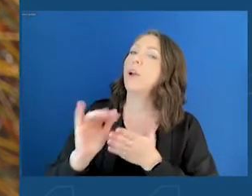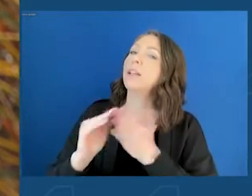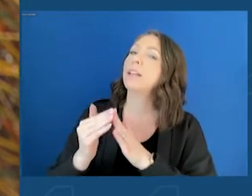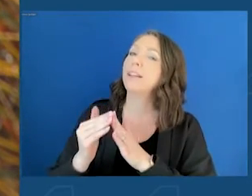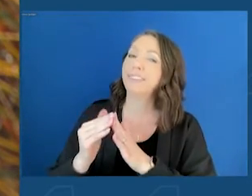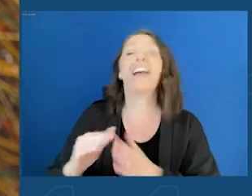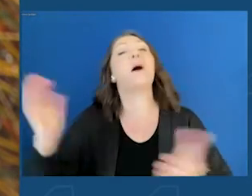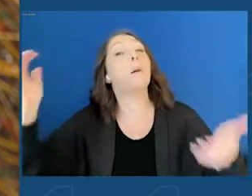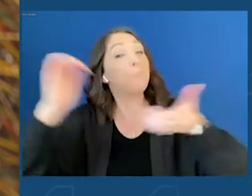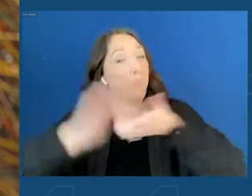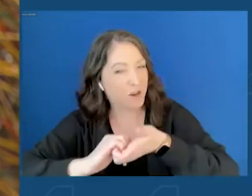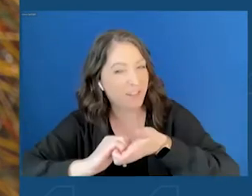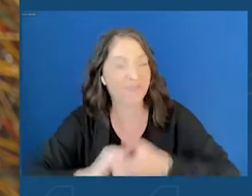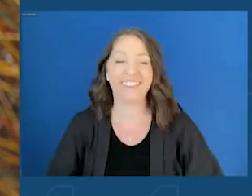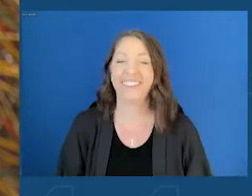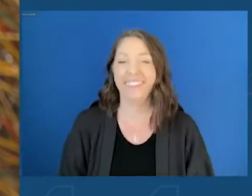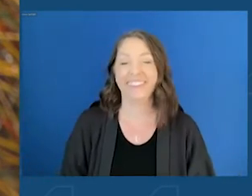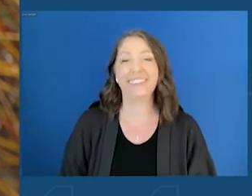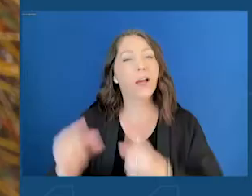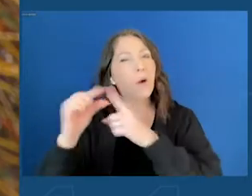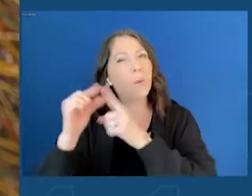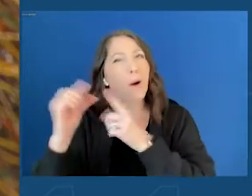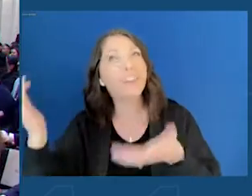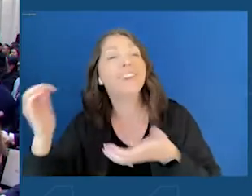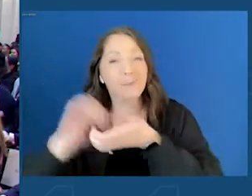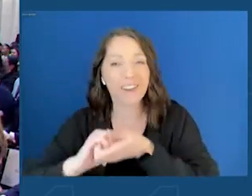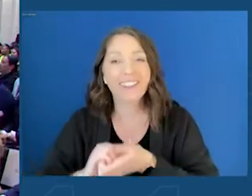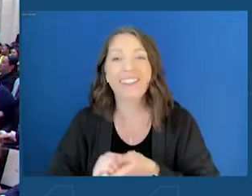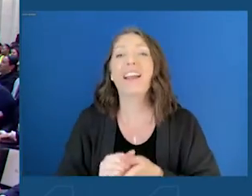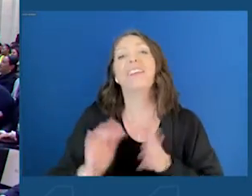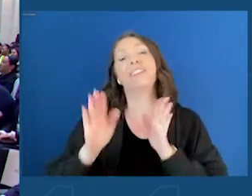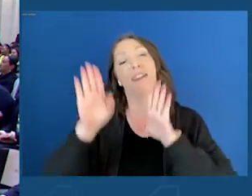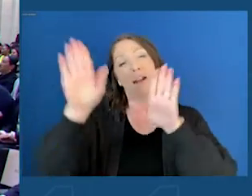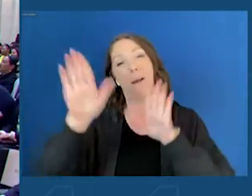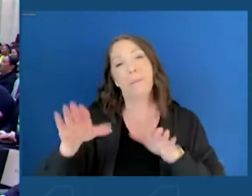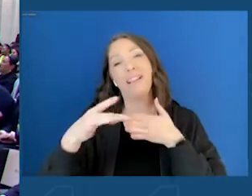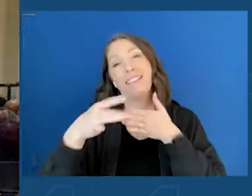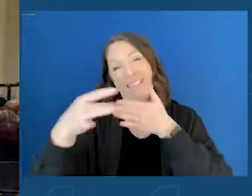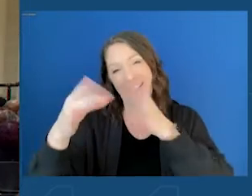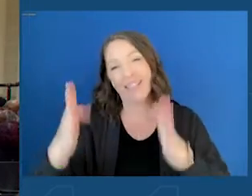Partnership, and a great leader in New York State.